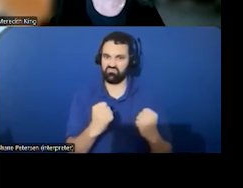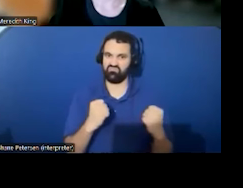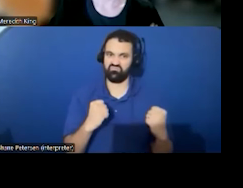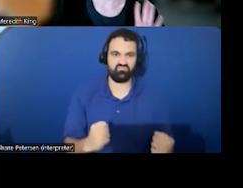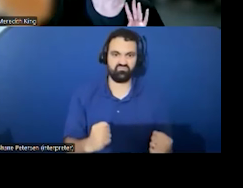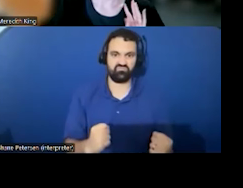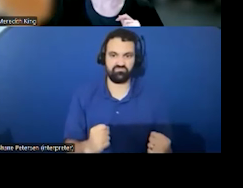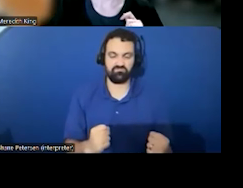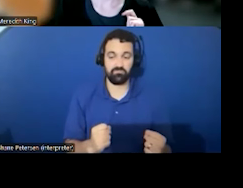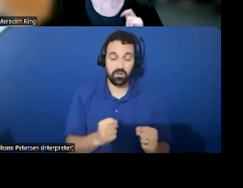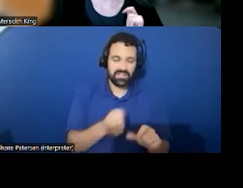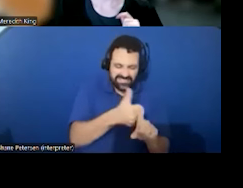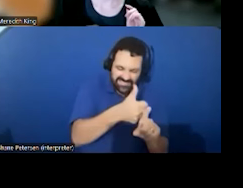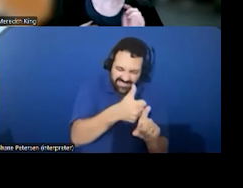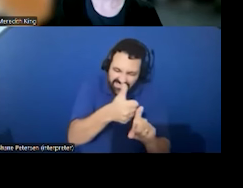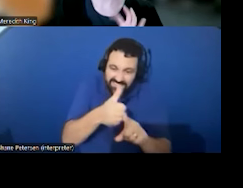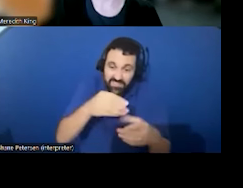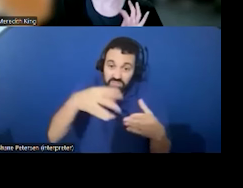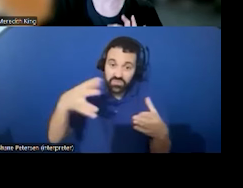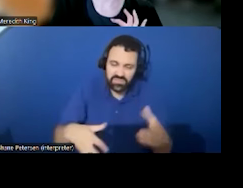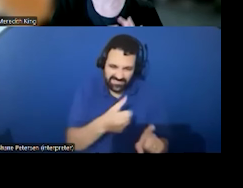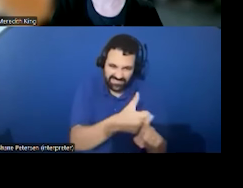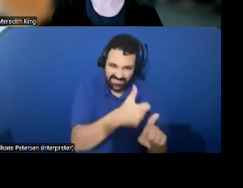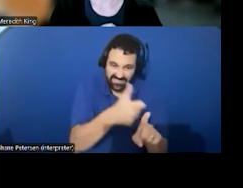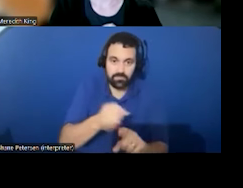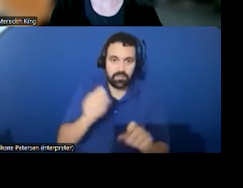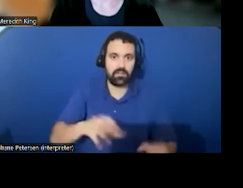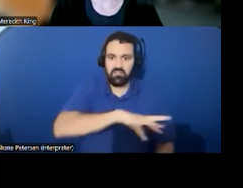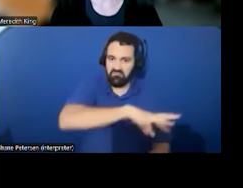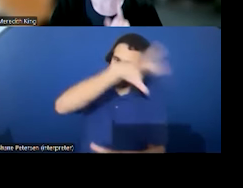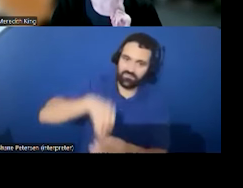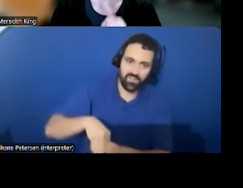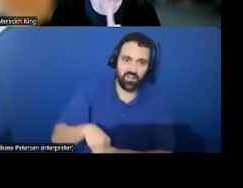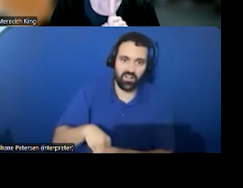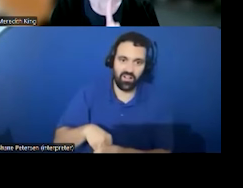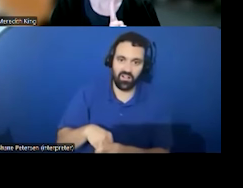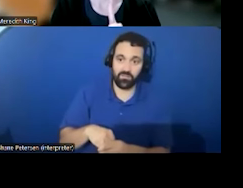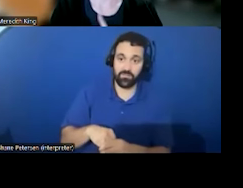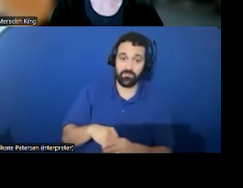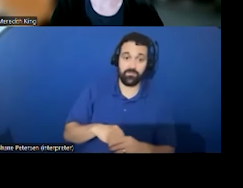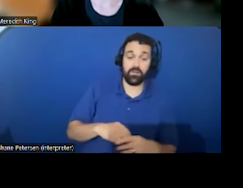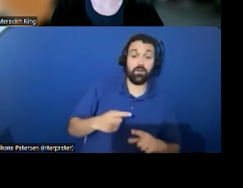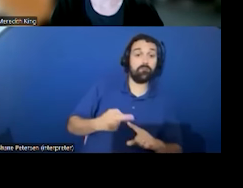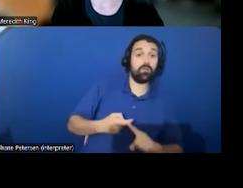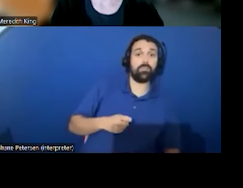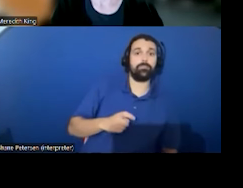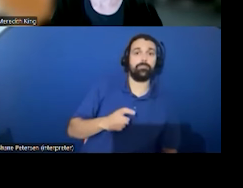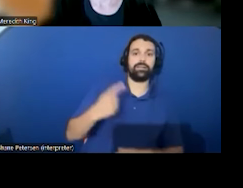can participate meaningfully from day one.